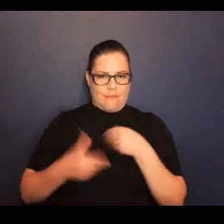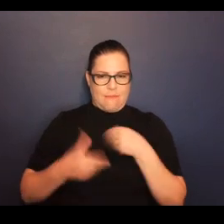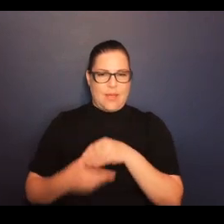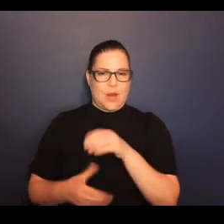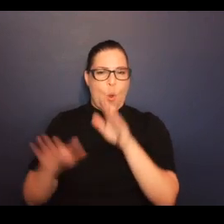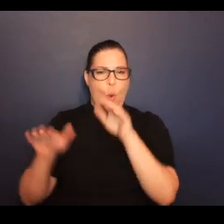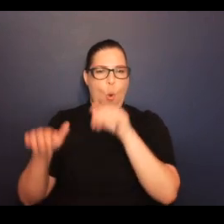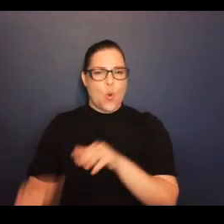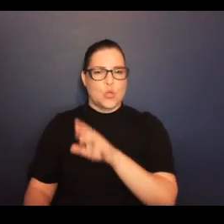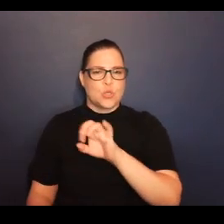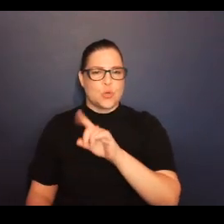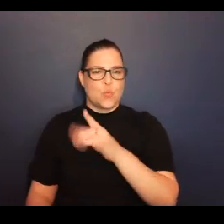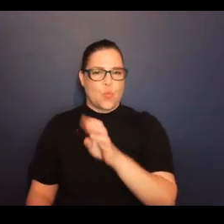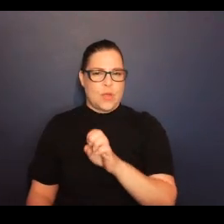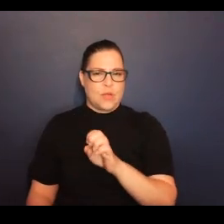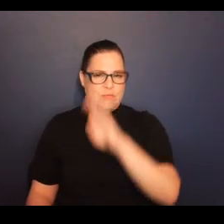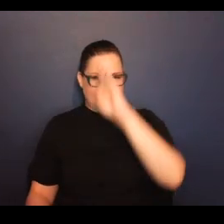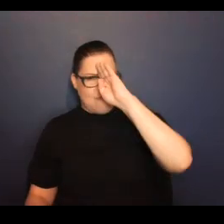a father and a son,